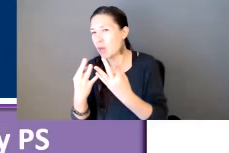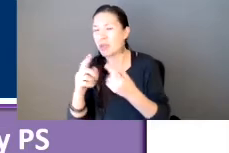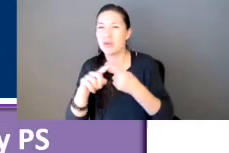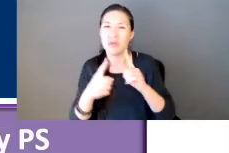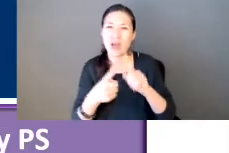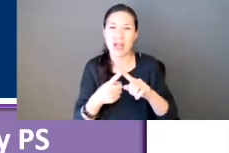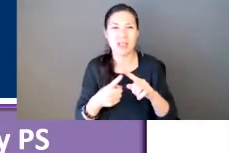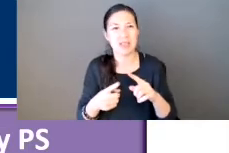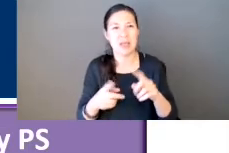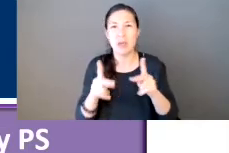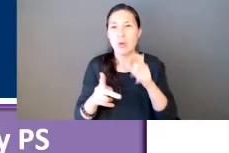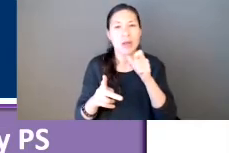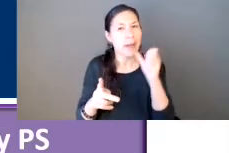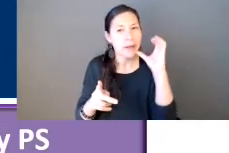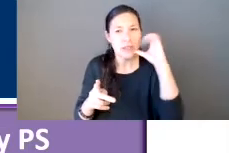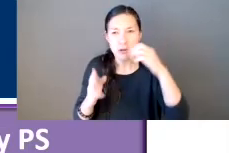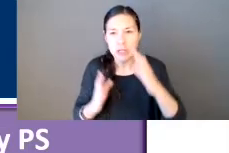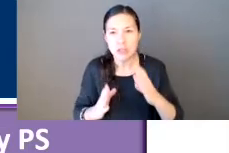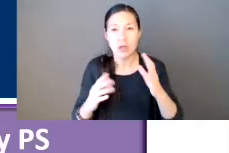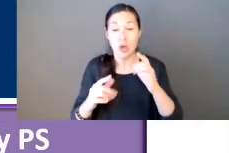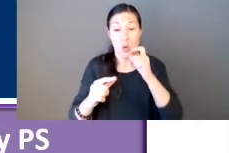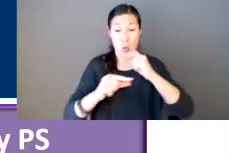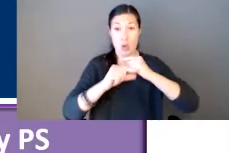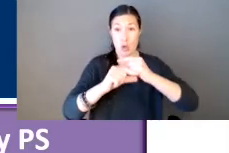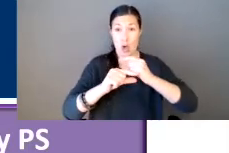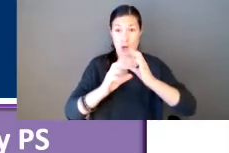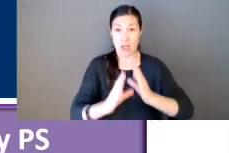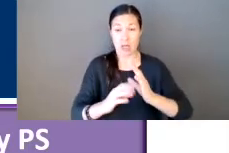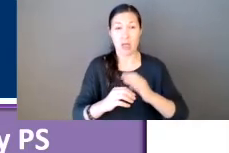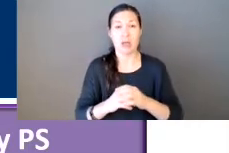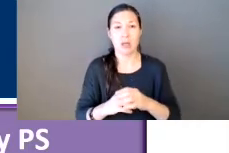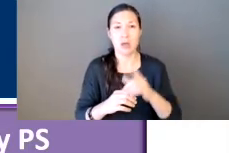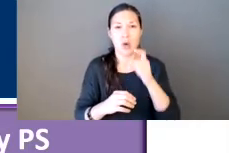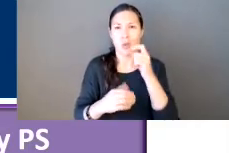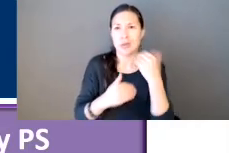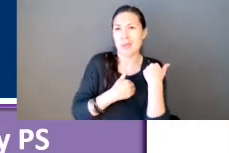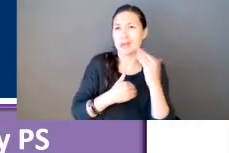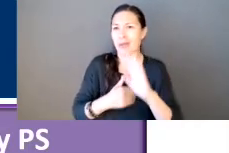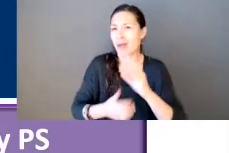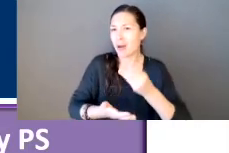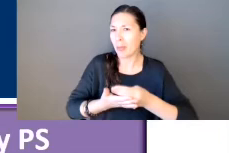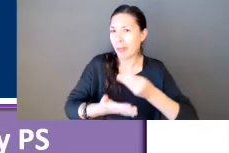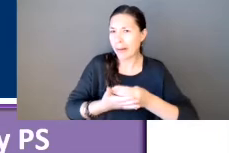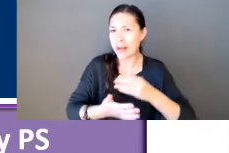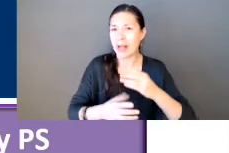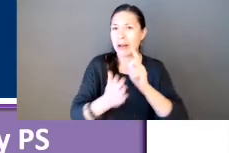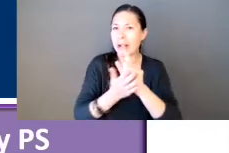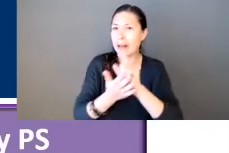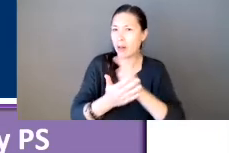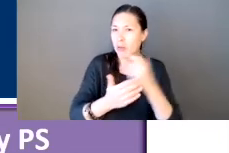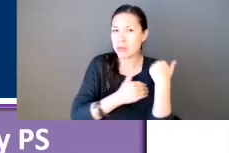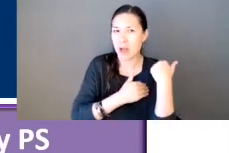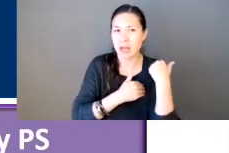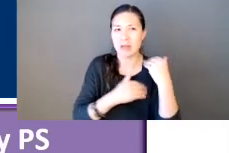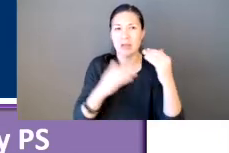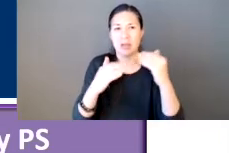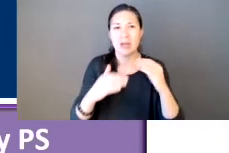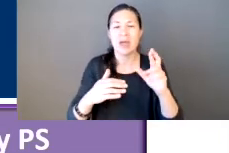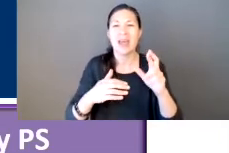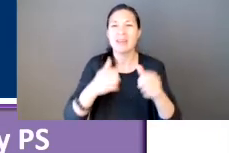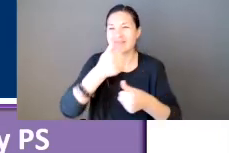or conservator, caretakers, and then, as I said, other facility residents, which would be more your assisted living